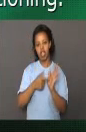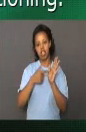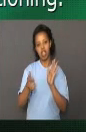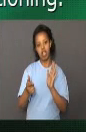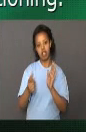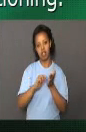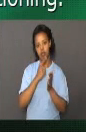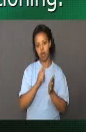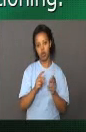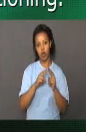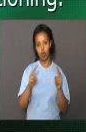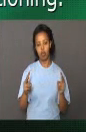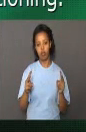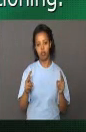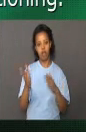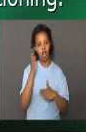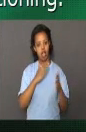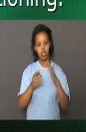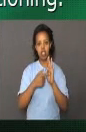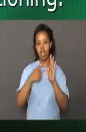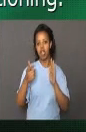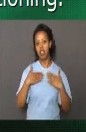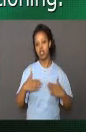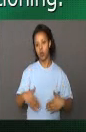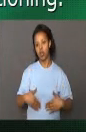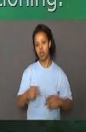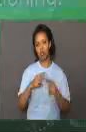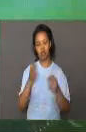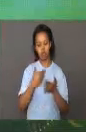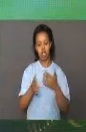suffer greatly from even common illnesses.